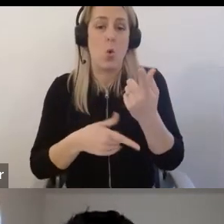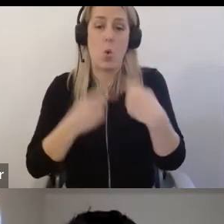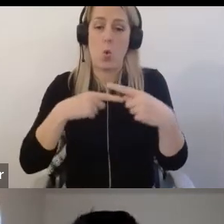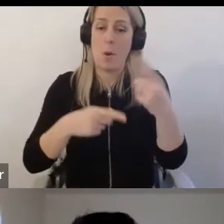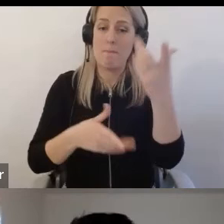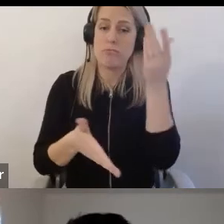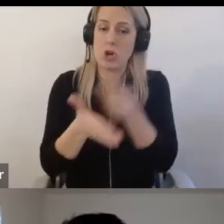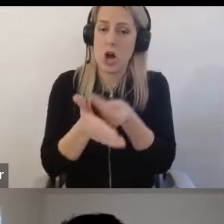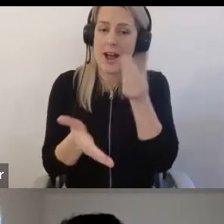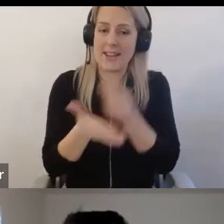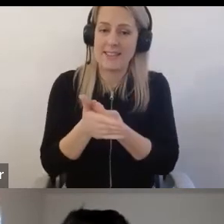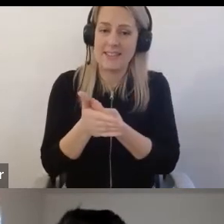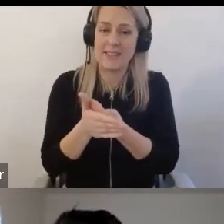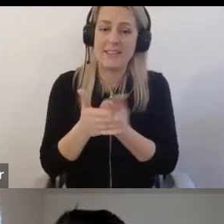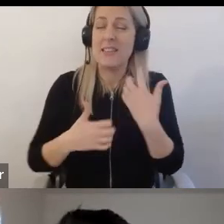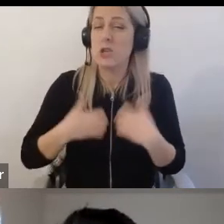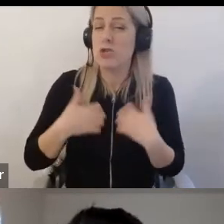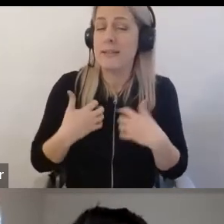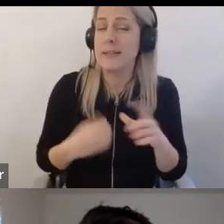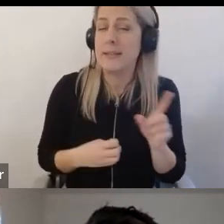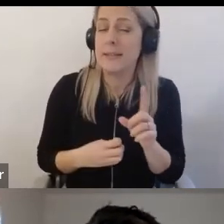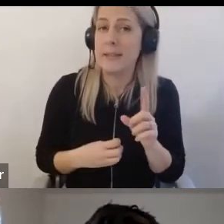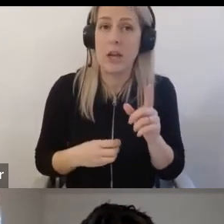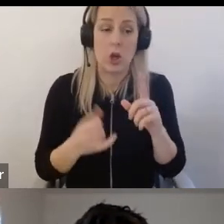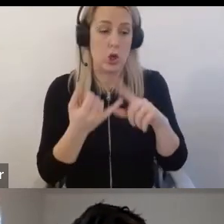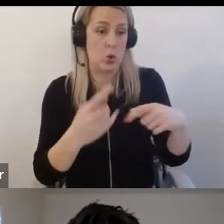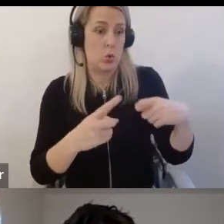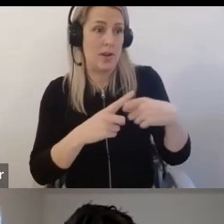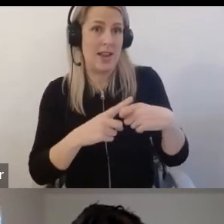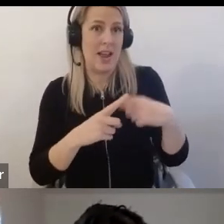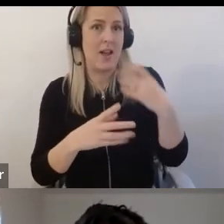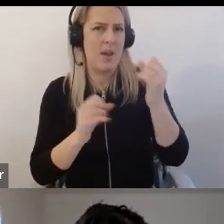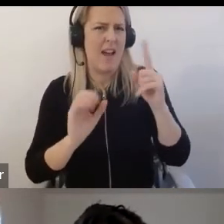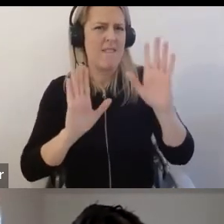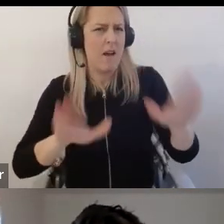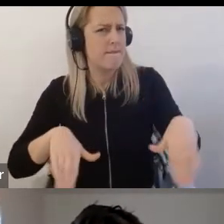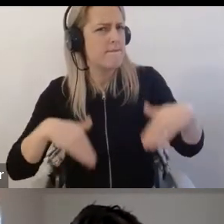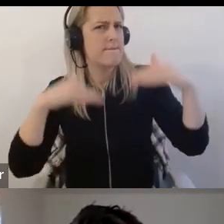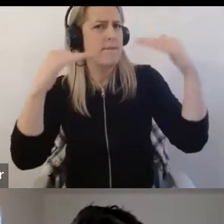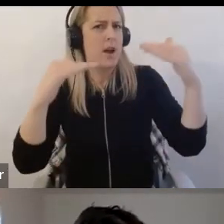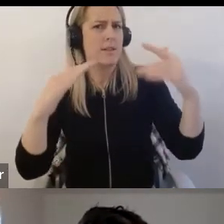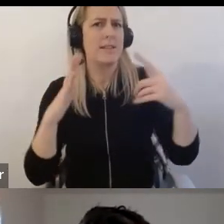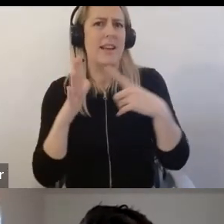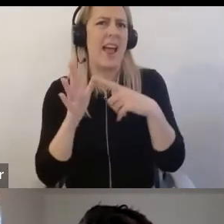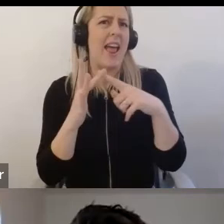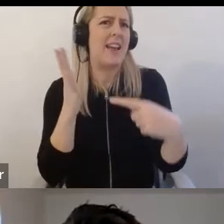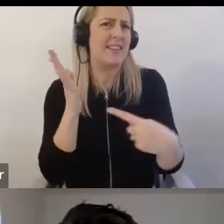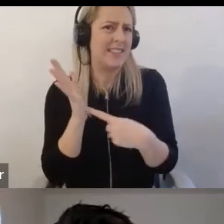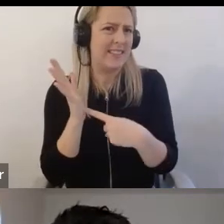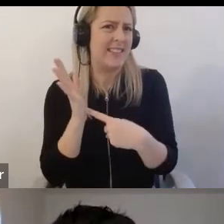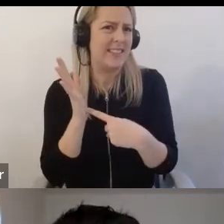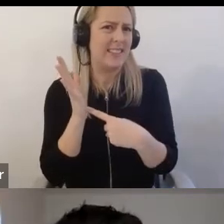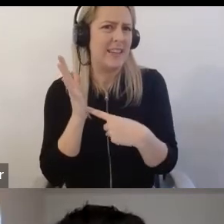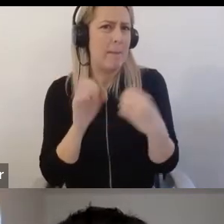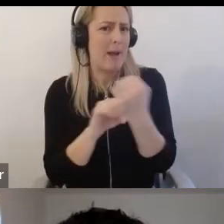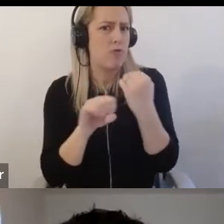is certainly in the UK, we have one of the most advanced AT manufacturing industries, assistive technology manufacturing industries